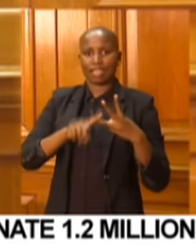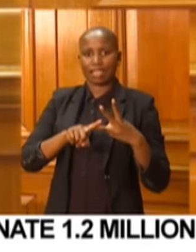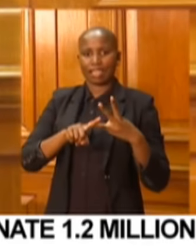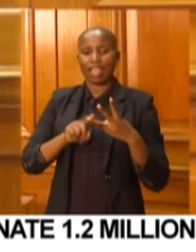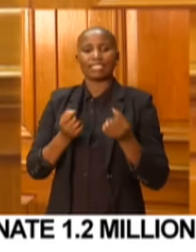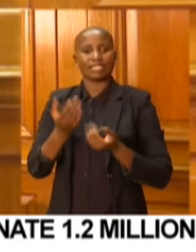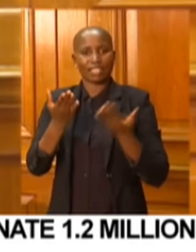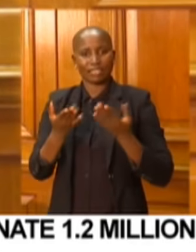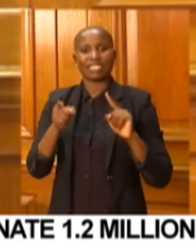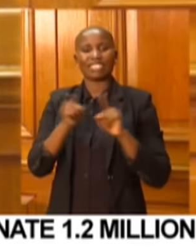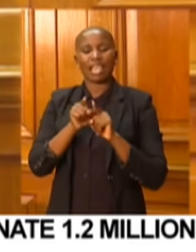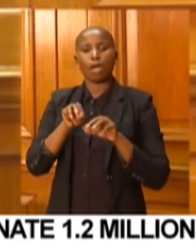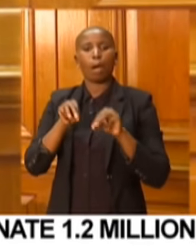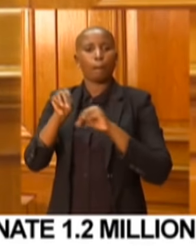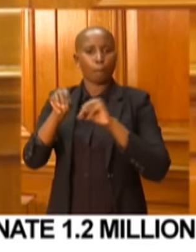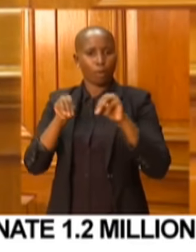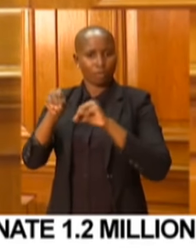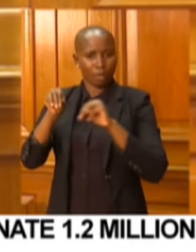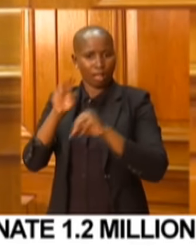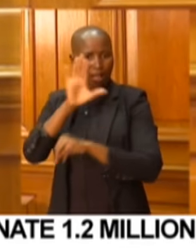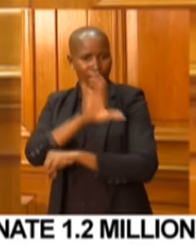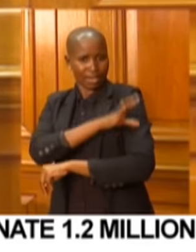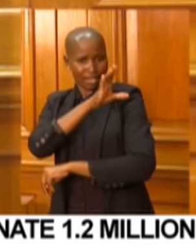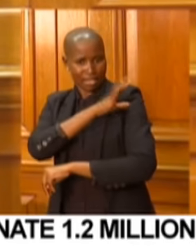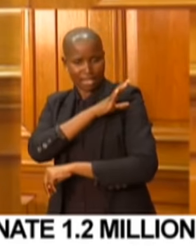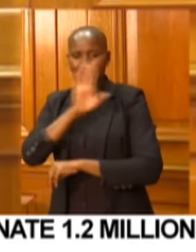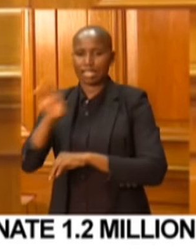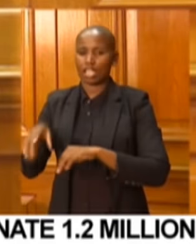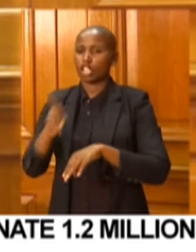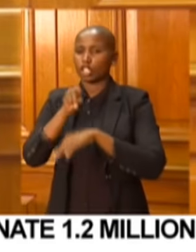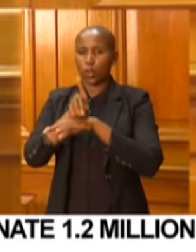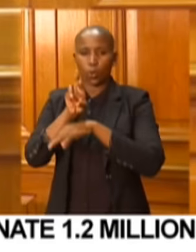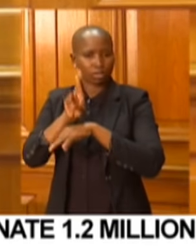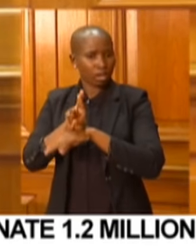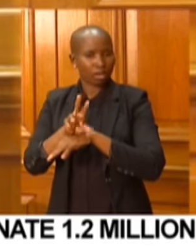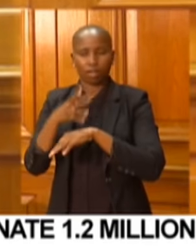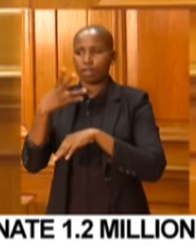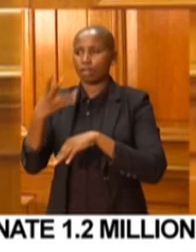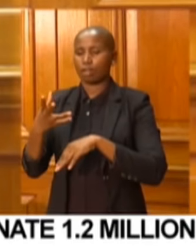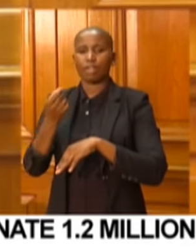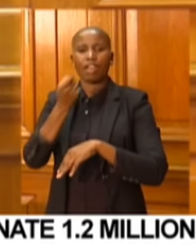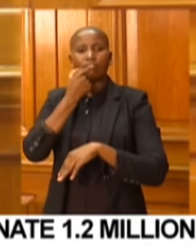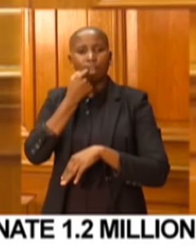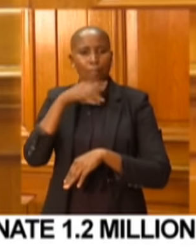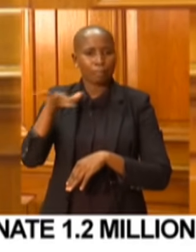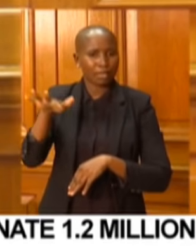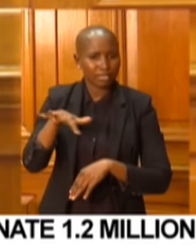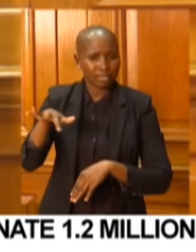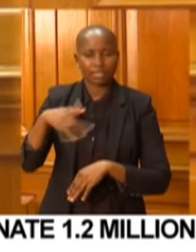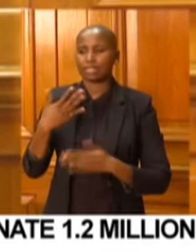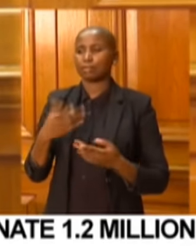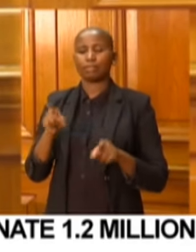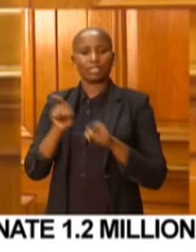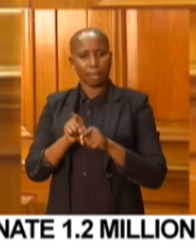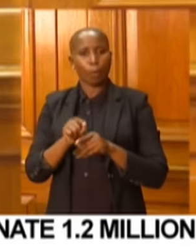mobile clinics and private settings such as doctors' offices, pharmacies, and workplaces as